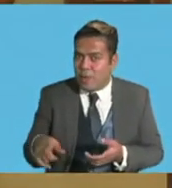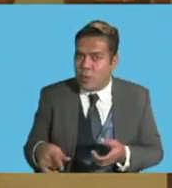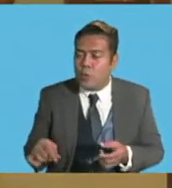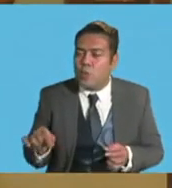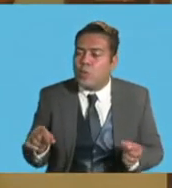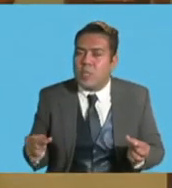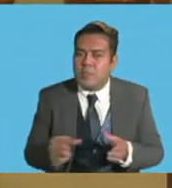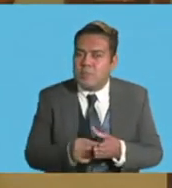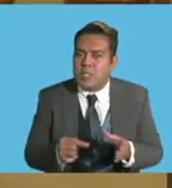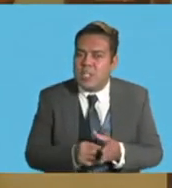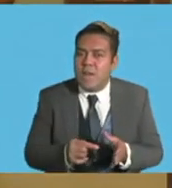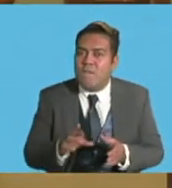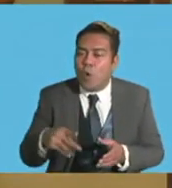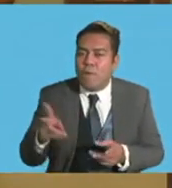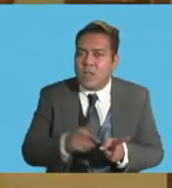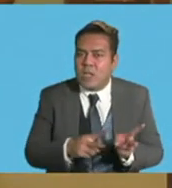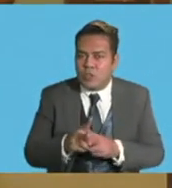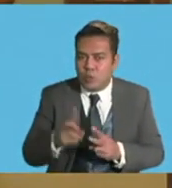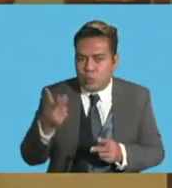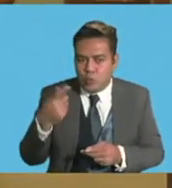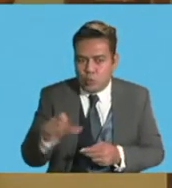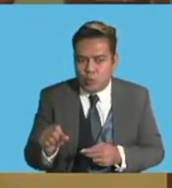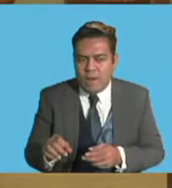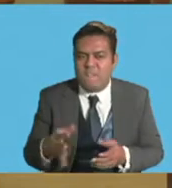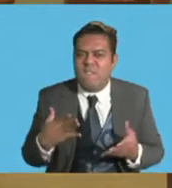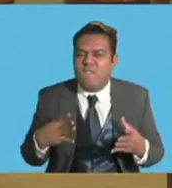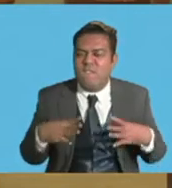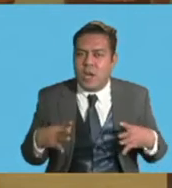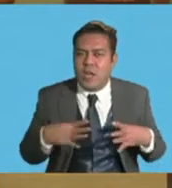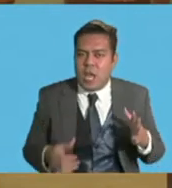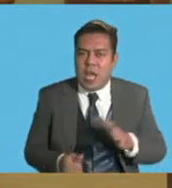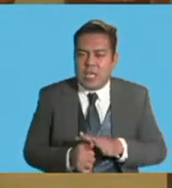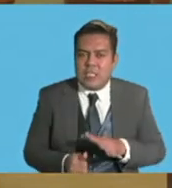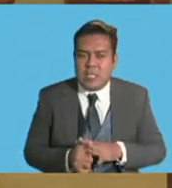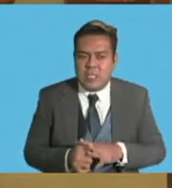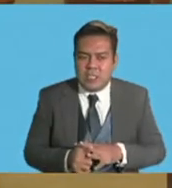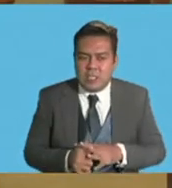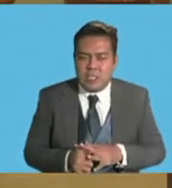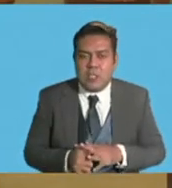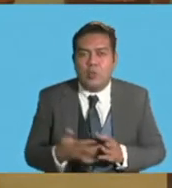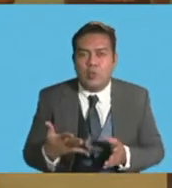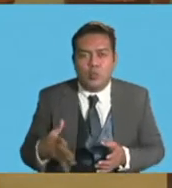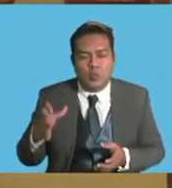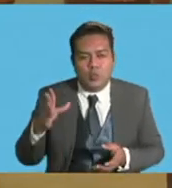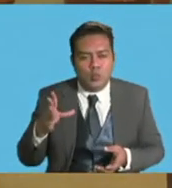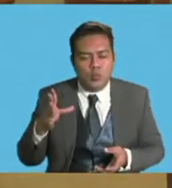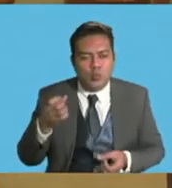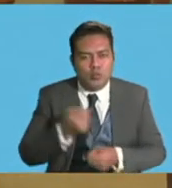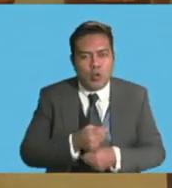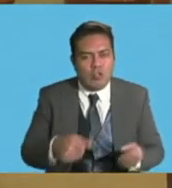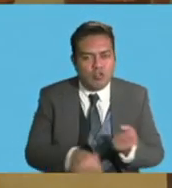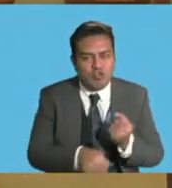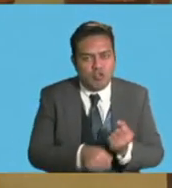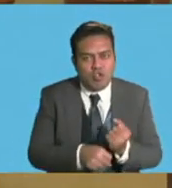ports for villages and communities to get free access of charging their cell phones. The